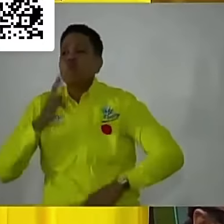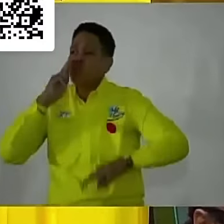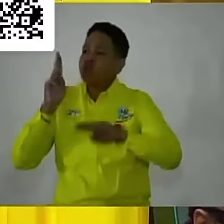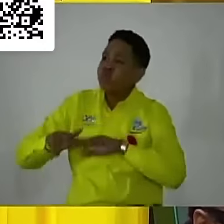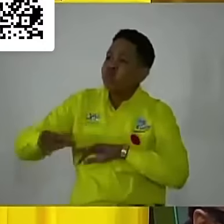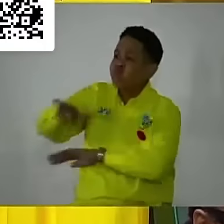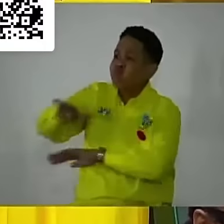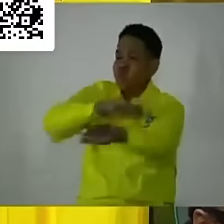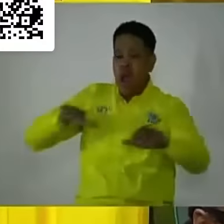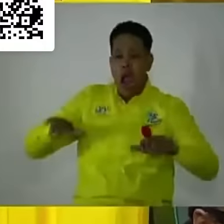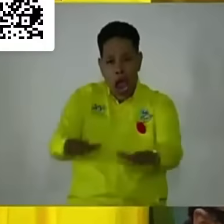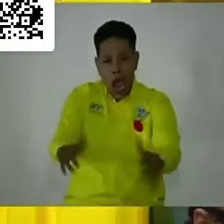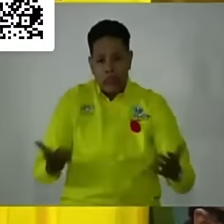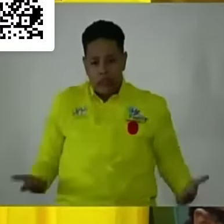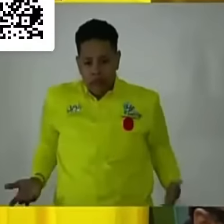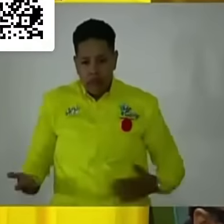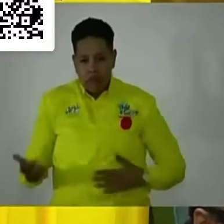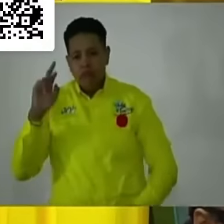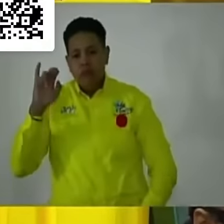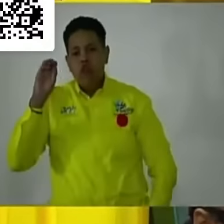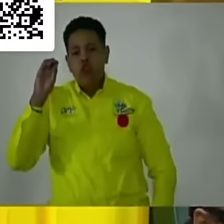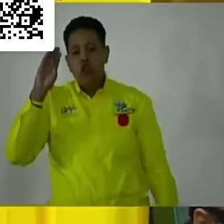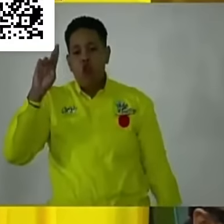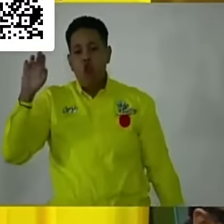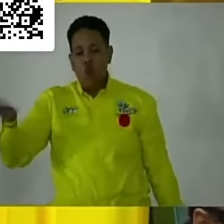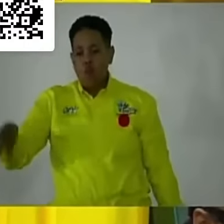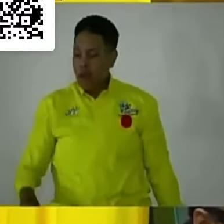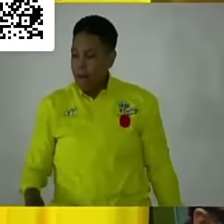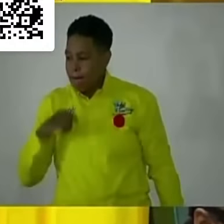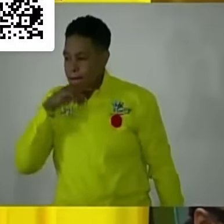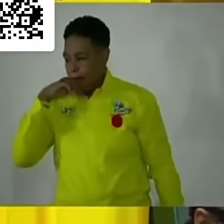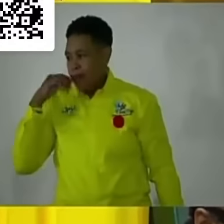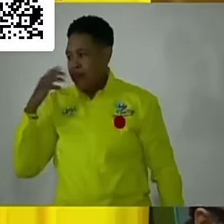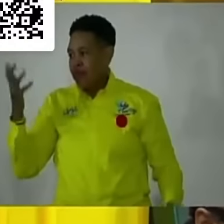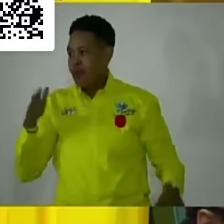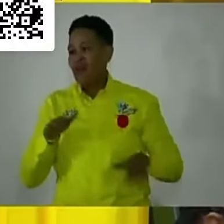activity of swimming. I have not,